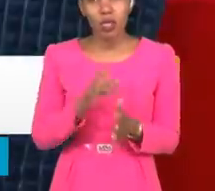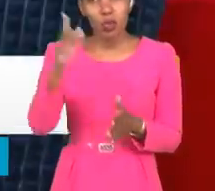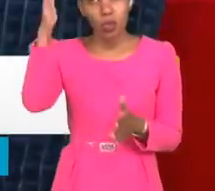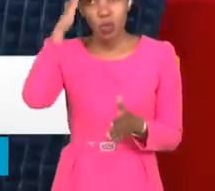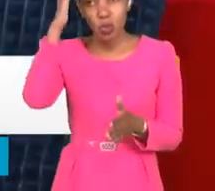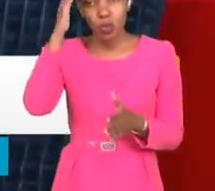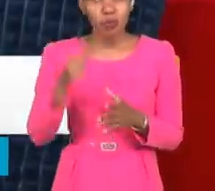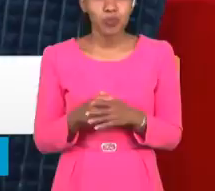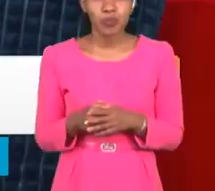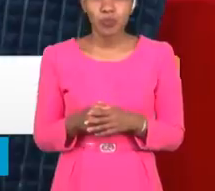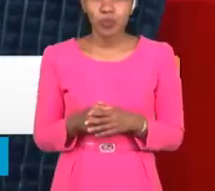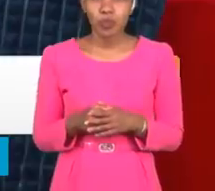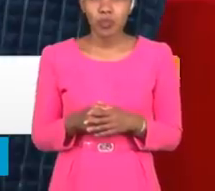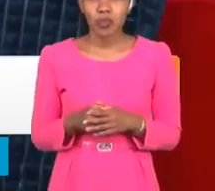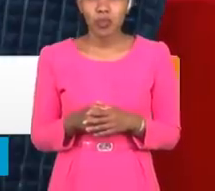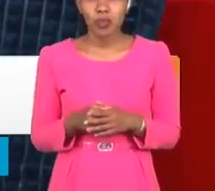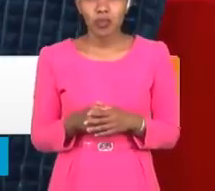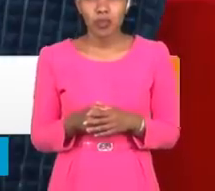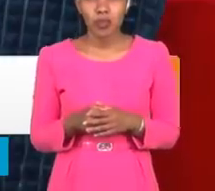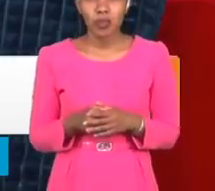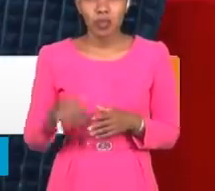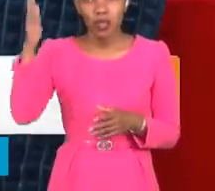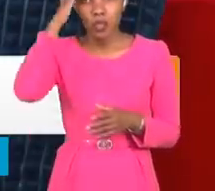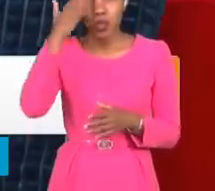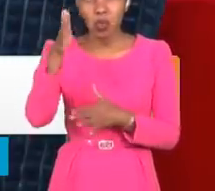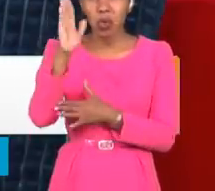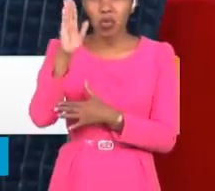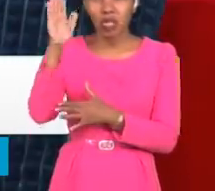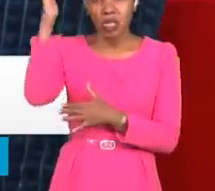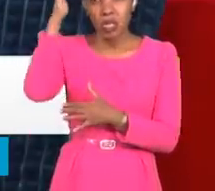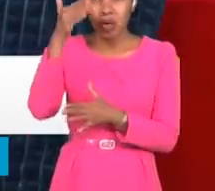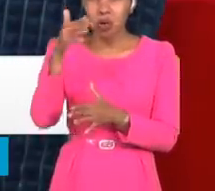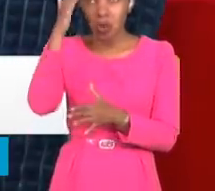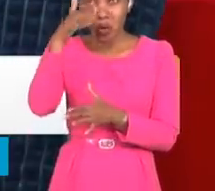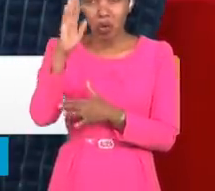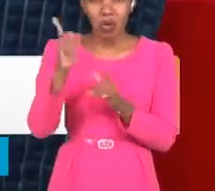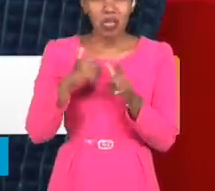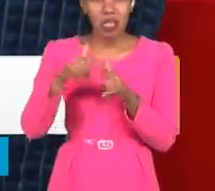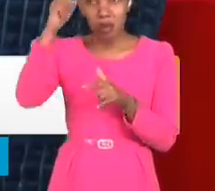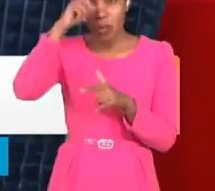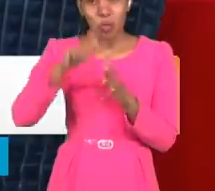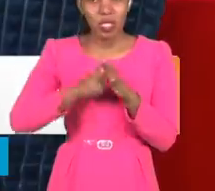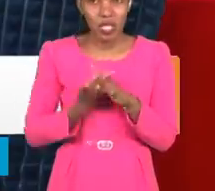take you. Mm-hmm. Sure. Proceed. Knowing God is the beginning of wisdom. Okay. So